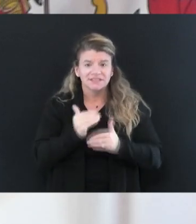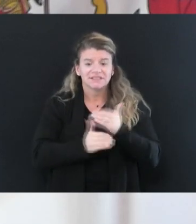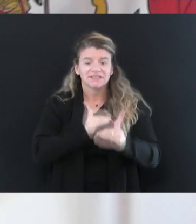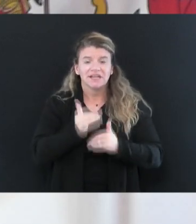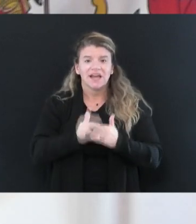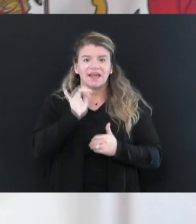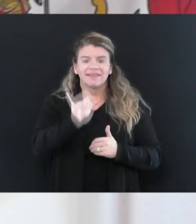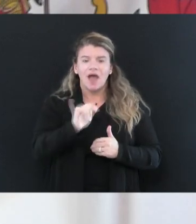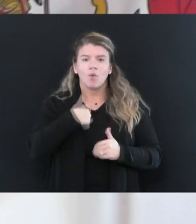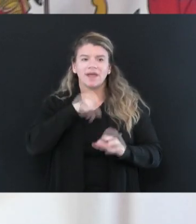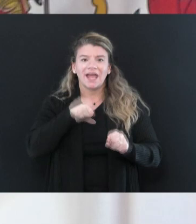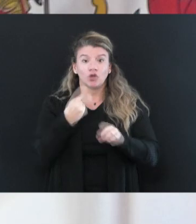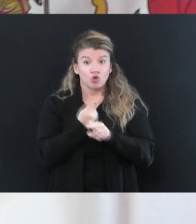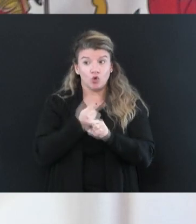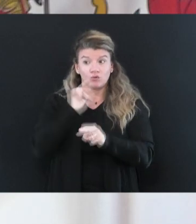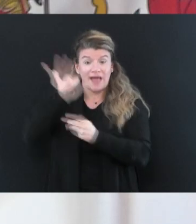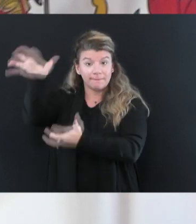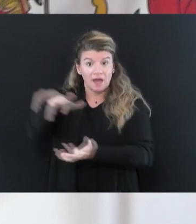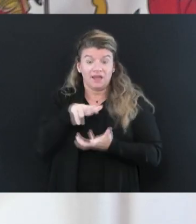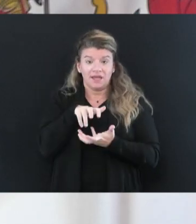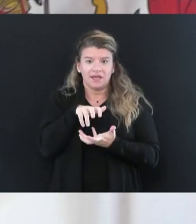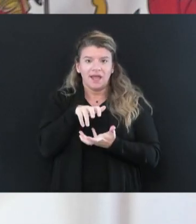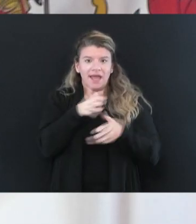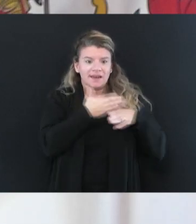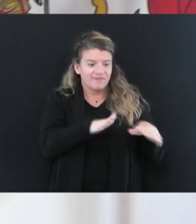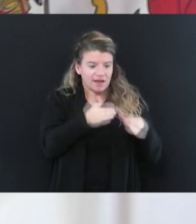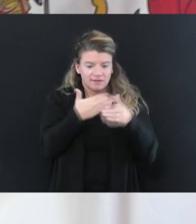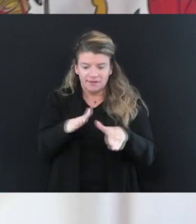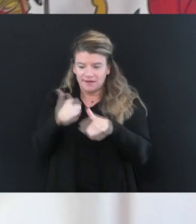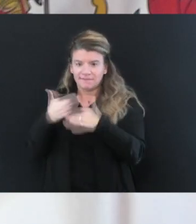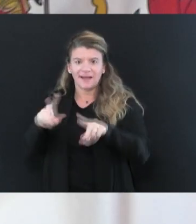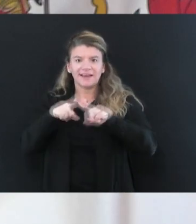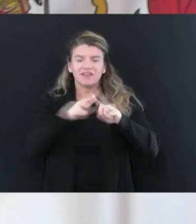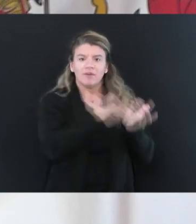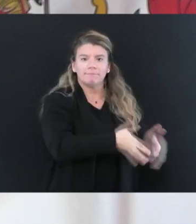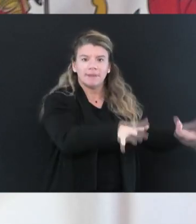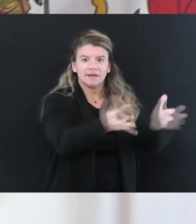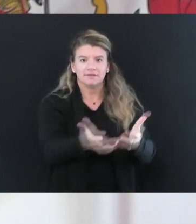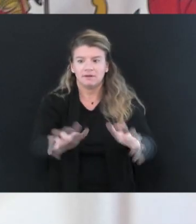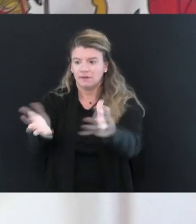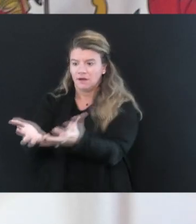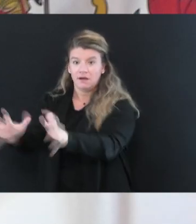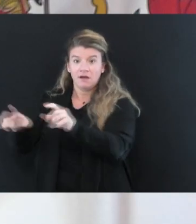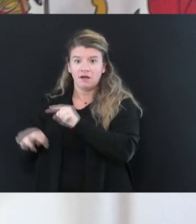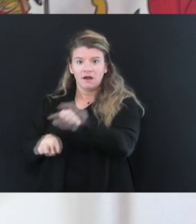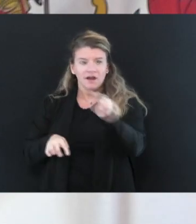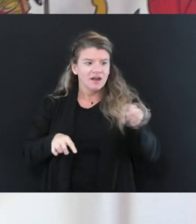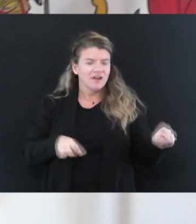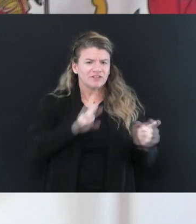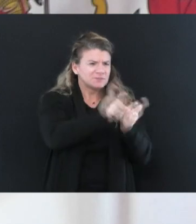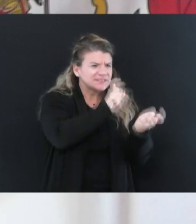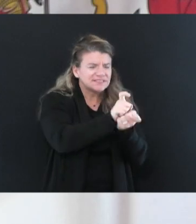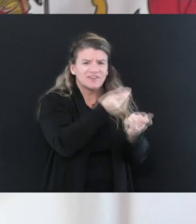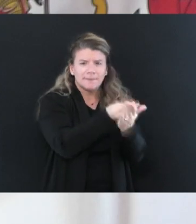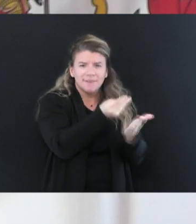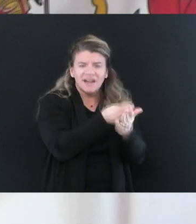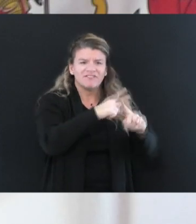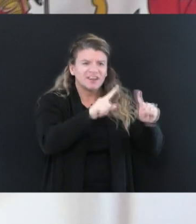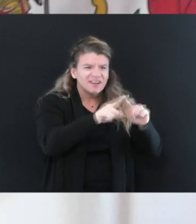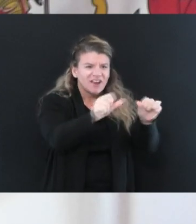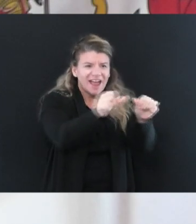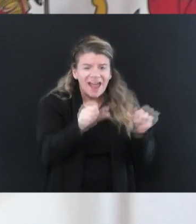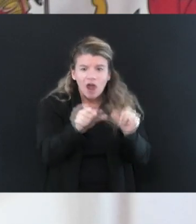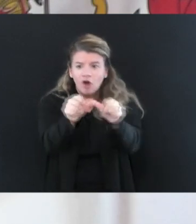bucket monies, appropriate certain monies to where we absolutely could get monies out the door